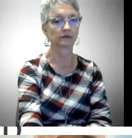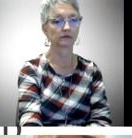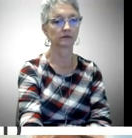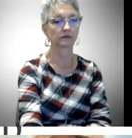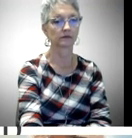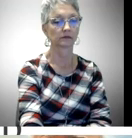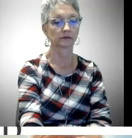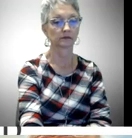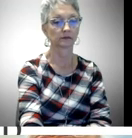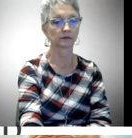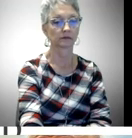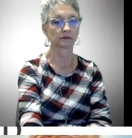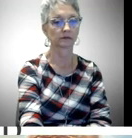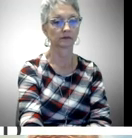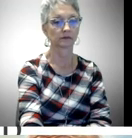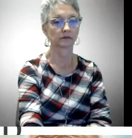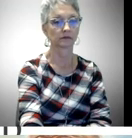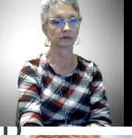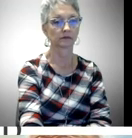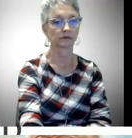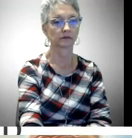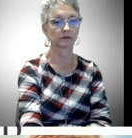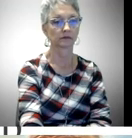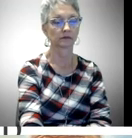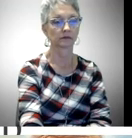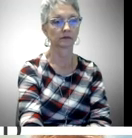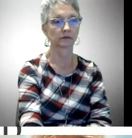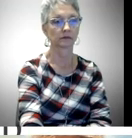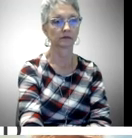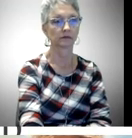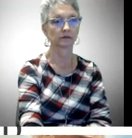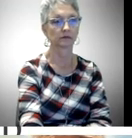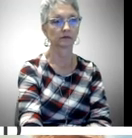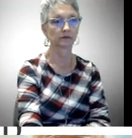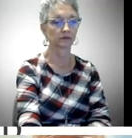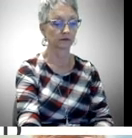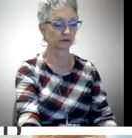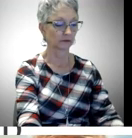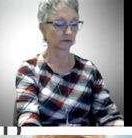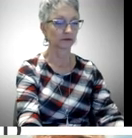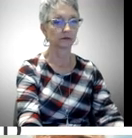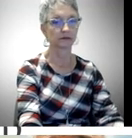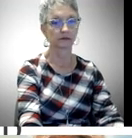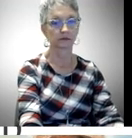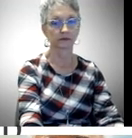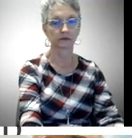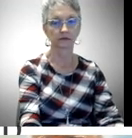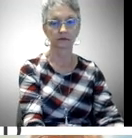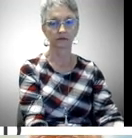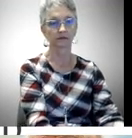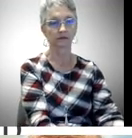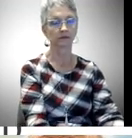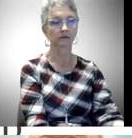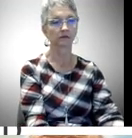either vocational services or independent living services or whatever. So they feel as though there's a need. And